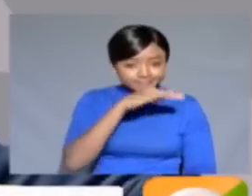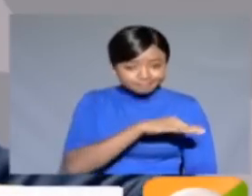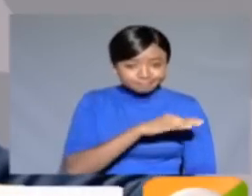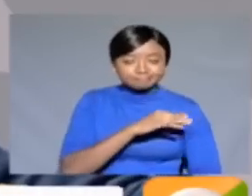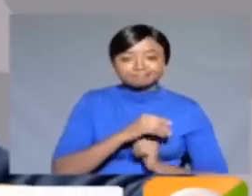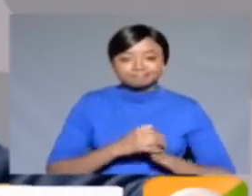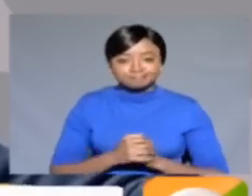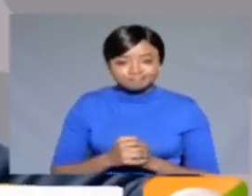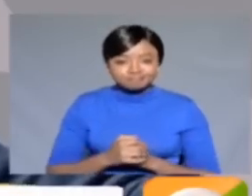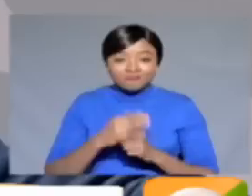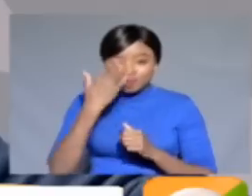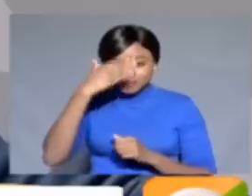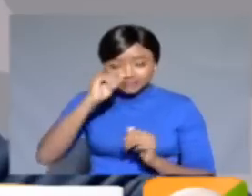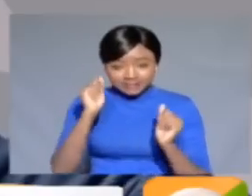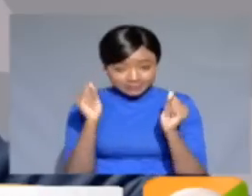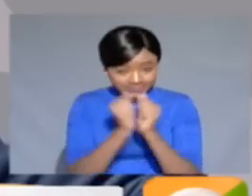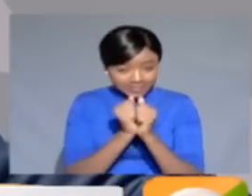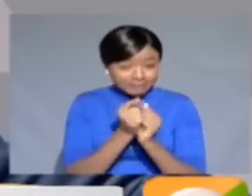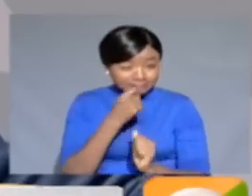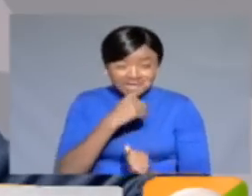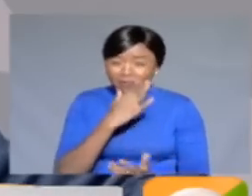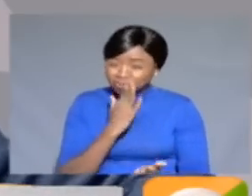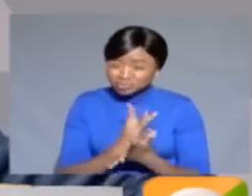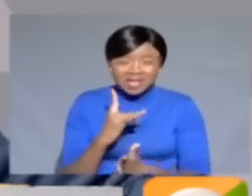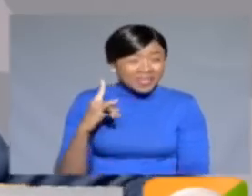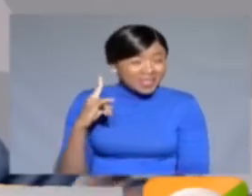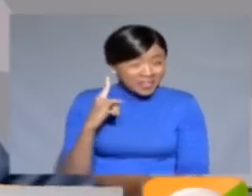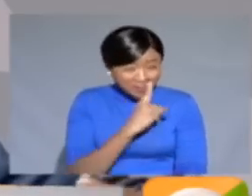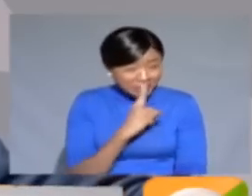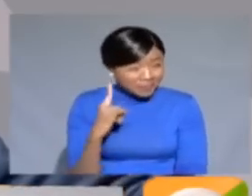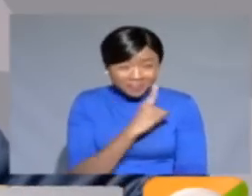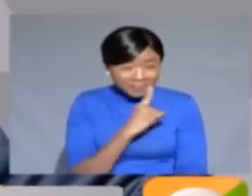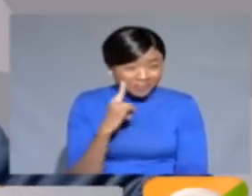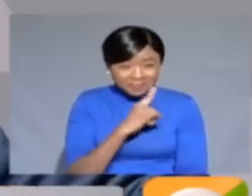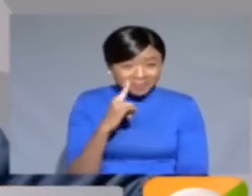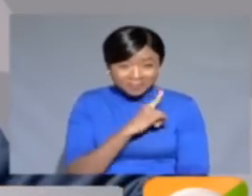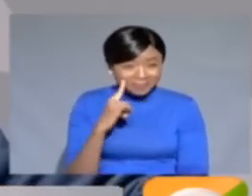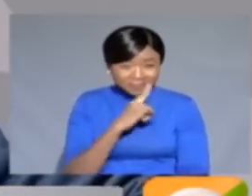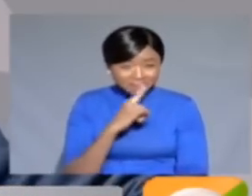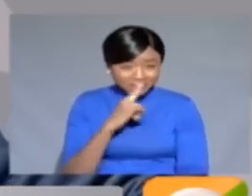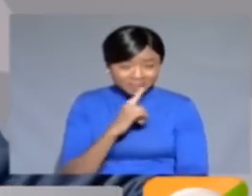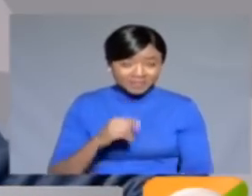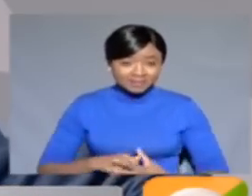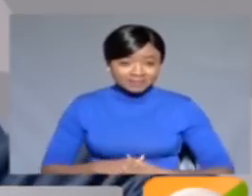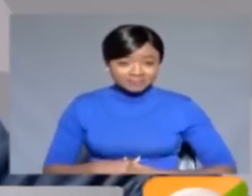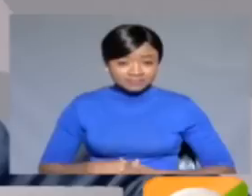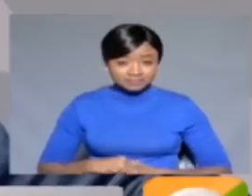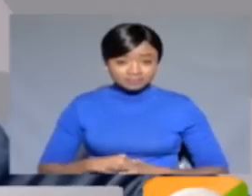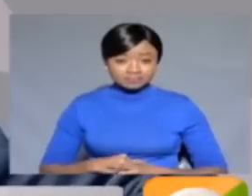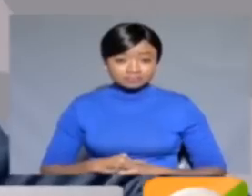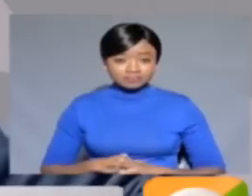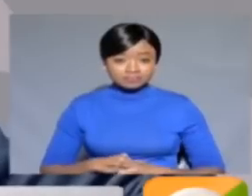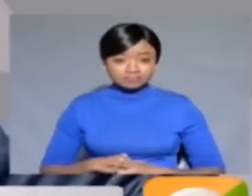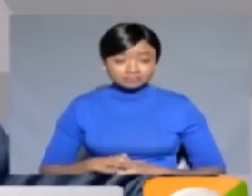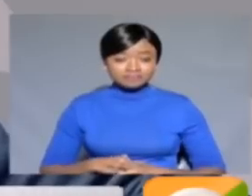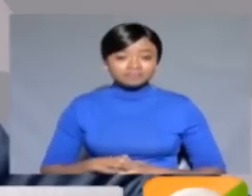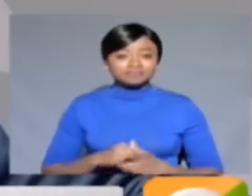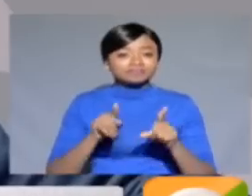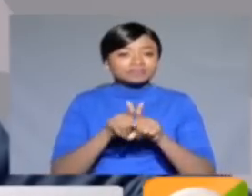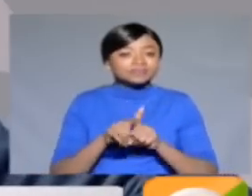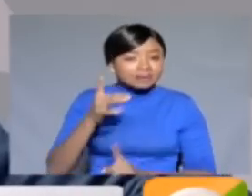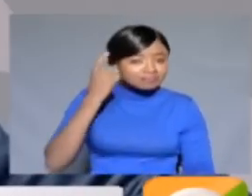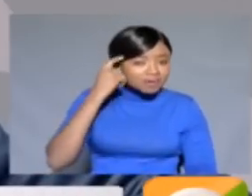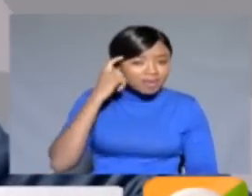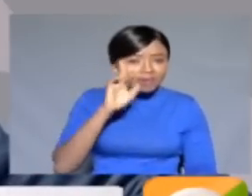days, which is a bit harsh, but it's not as bad as people who are doing it like every few days. And you and I will remember the